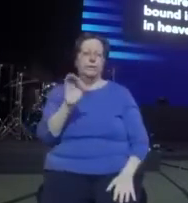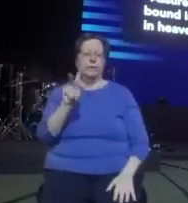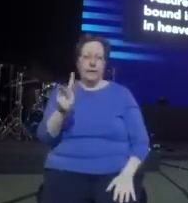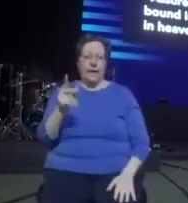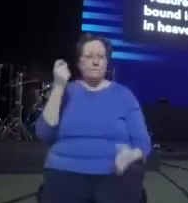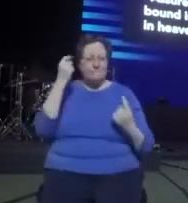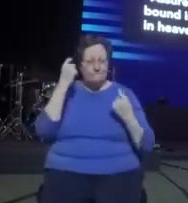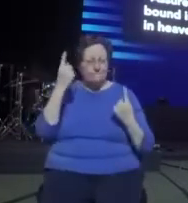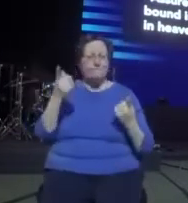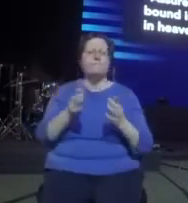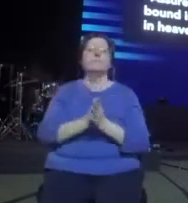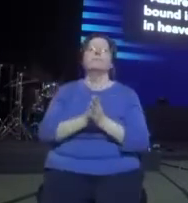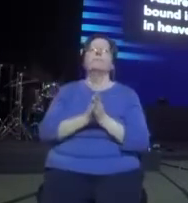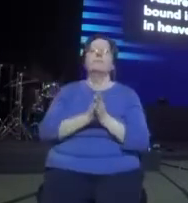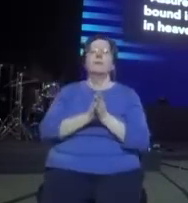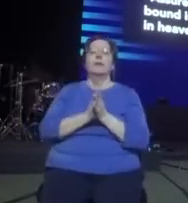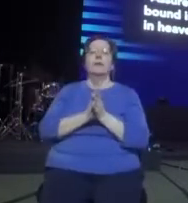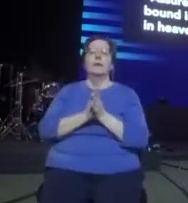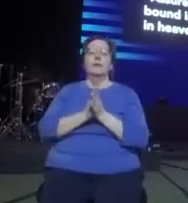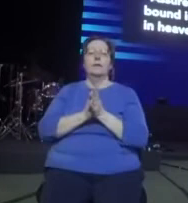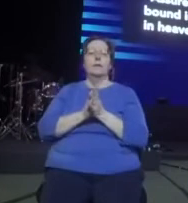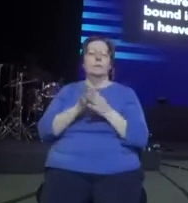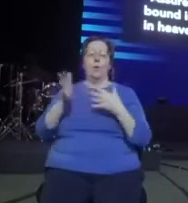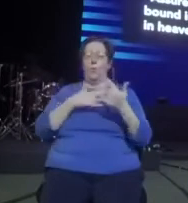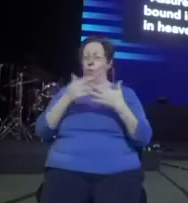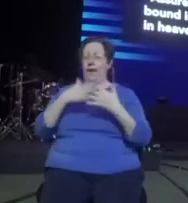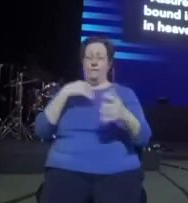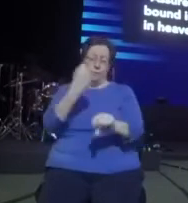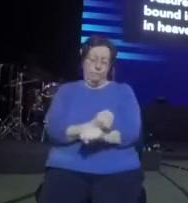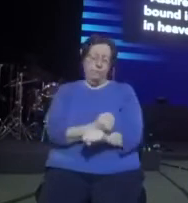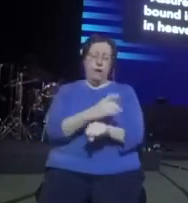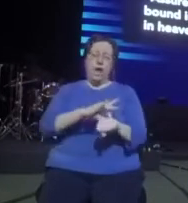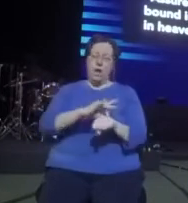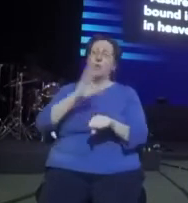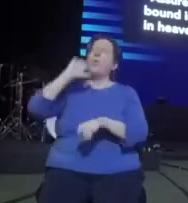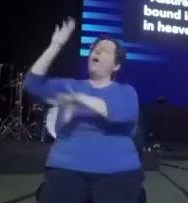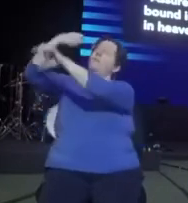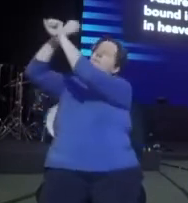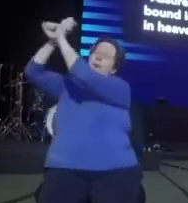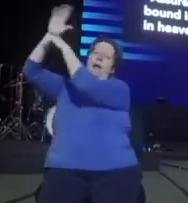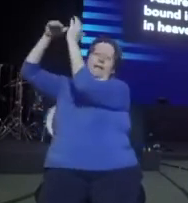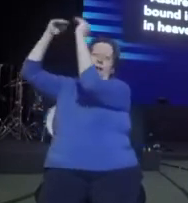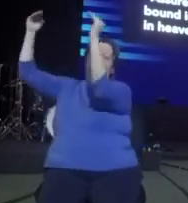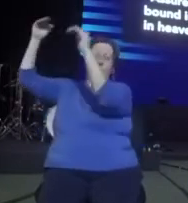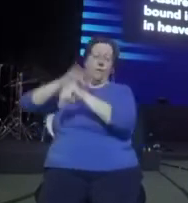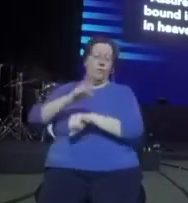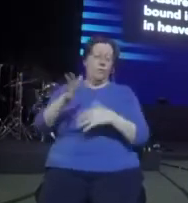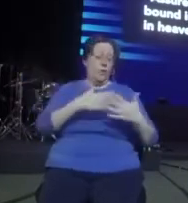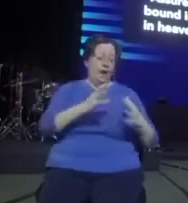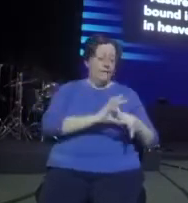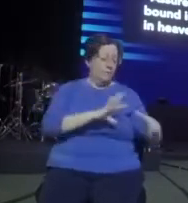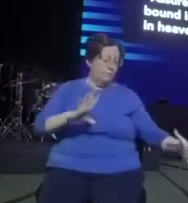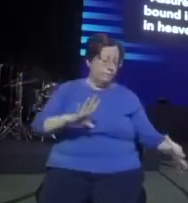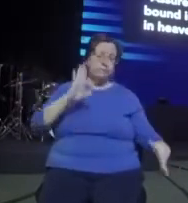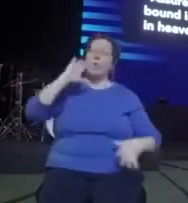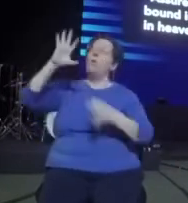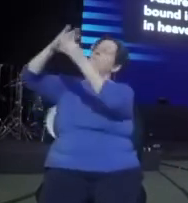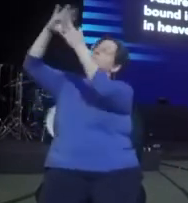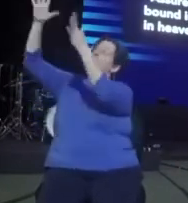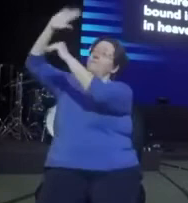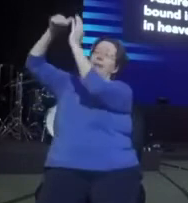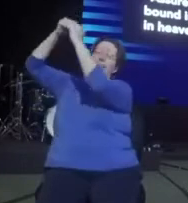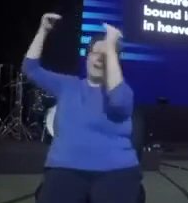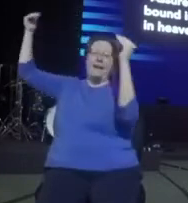go foolish on this thing. But it does say whatever you bind on earth will be bound in heaven, and whatever you loose on earth will be loosed in heaven.